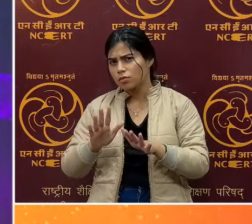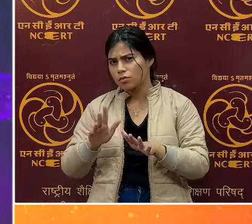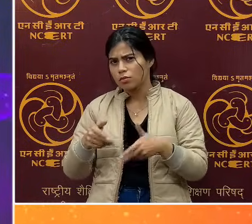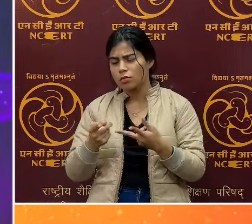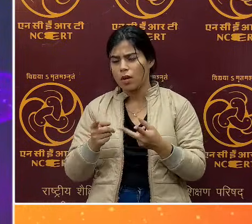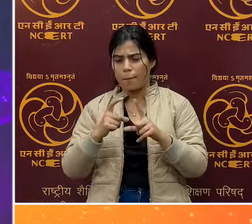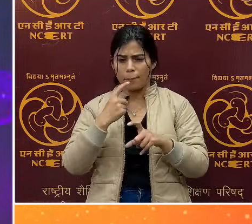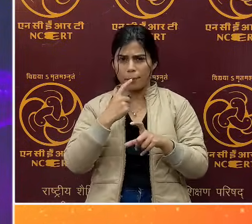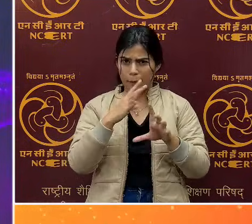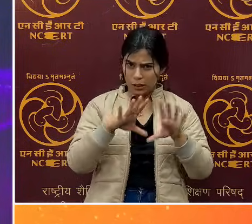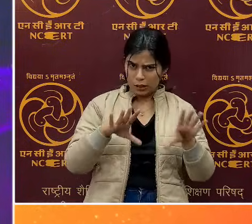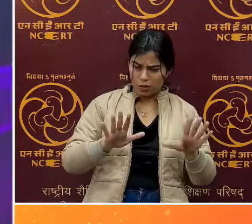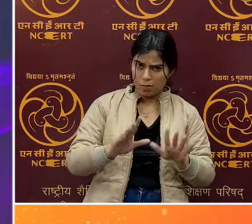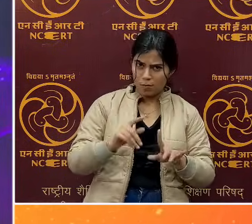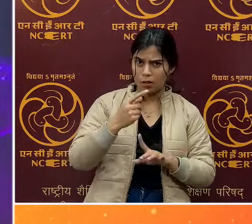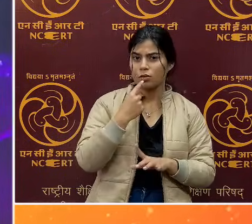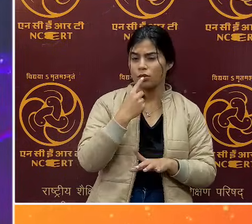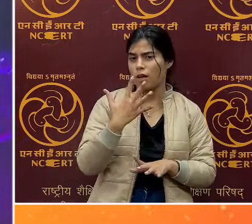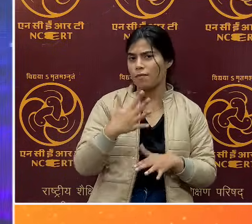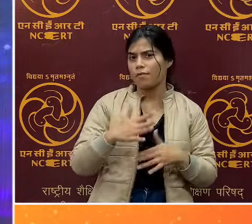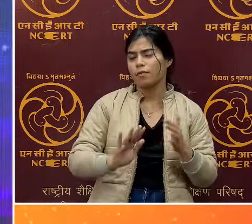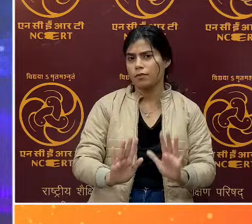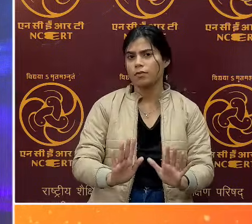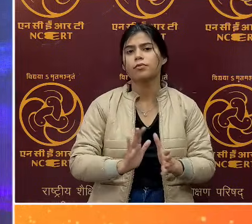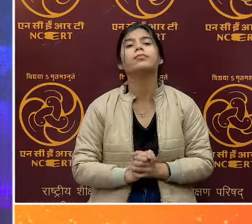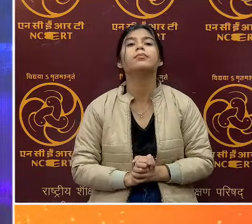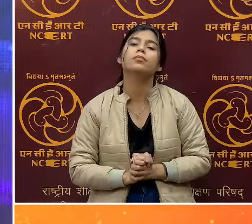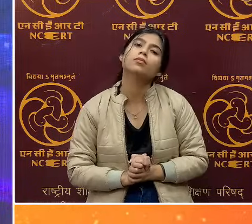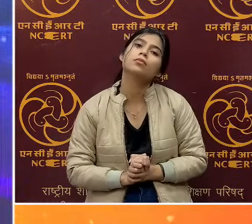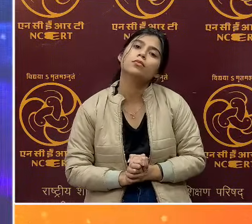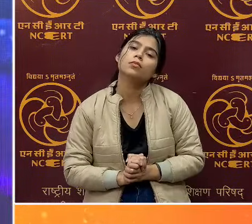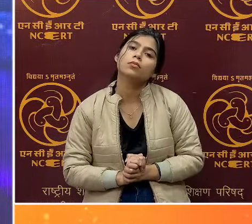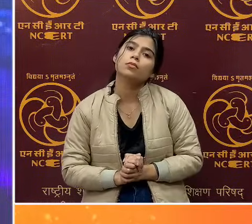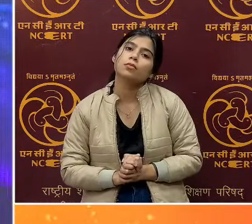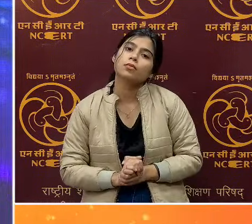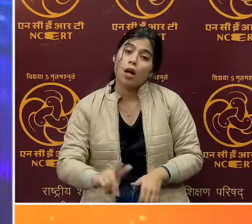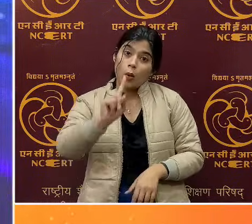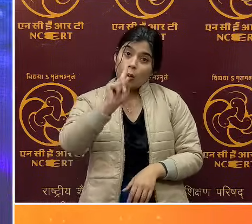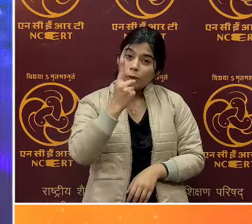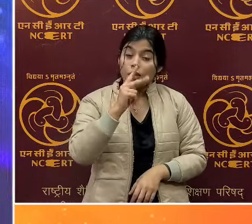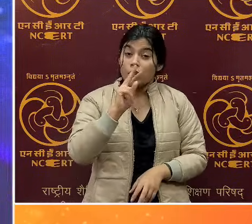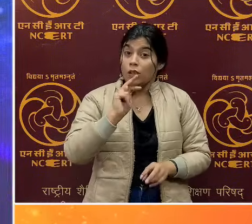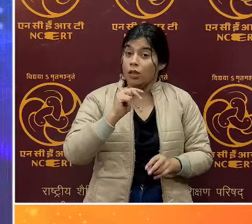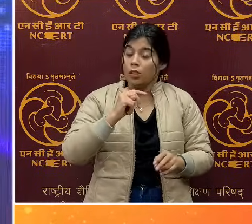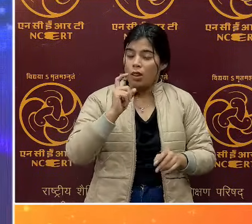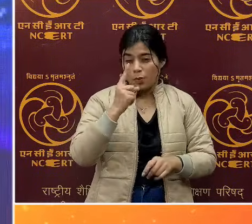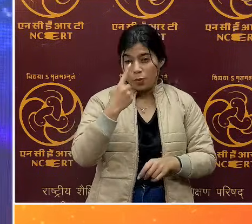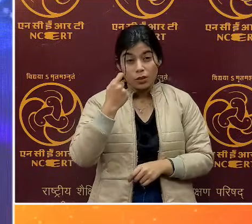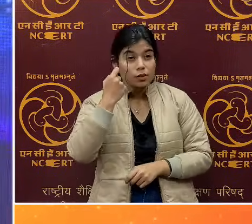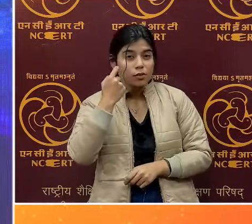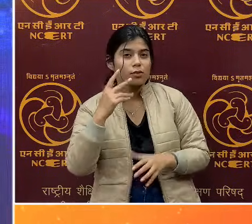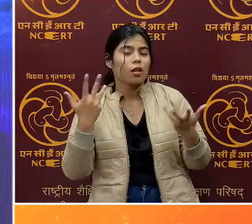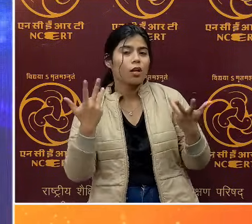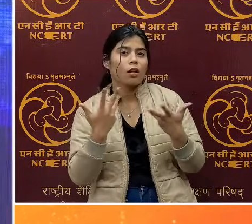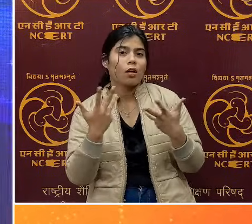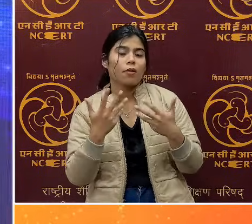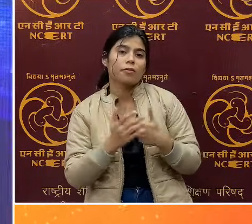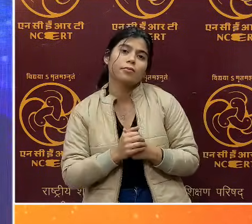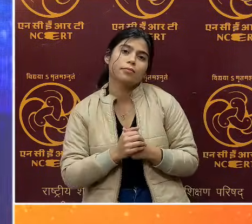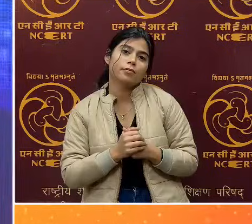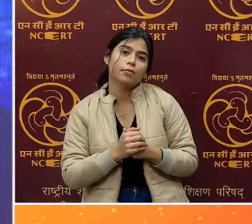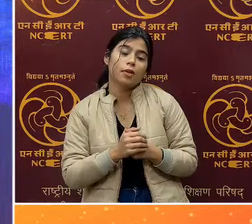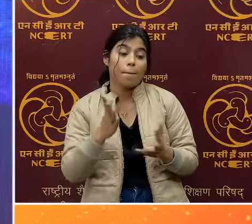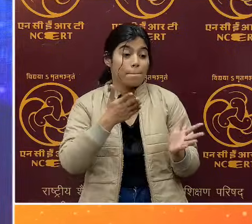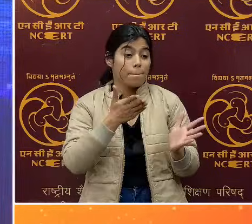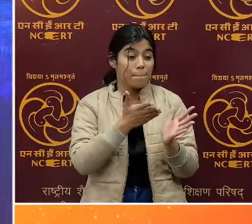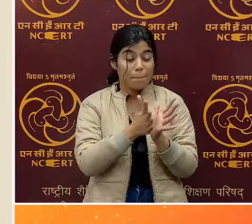plane mirrors also, ma'am? Yes, we have further applications also. First, we need to understand one term here. What do we understand by